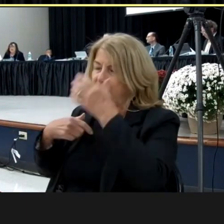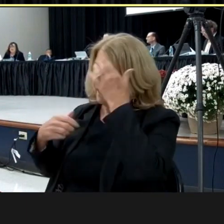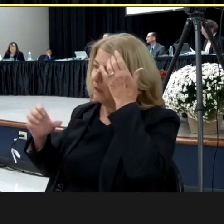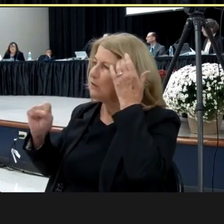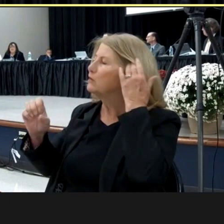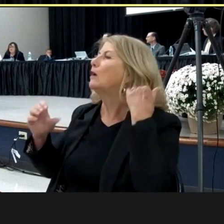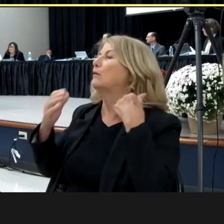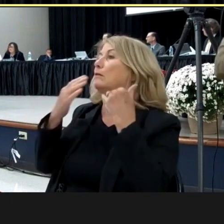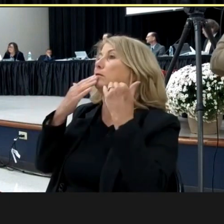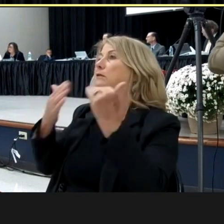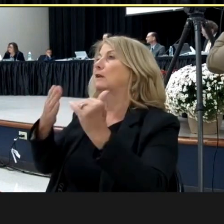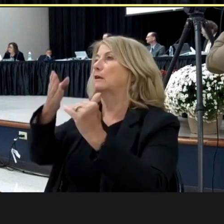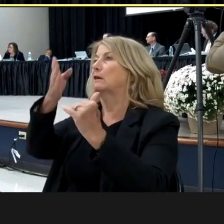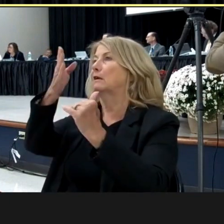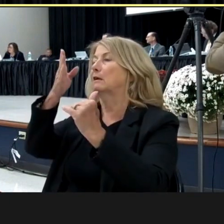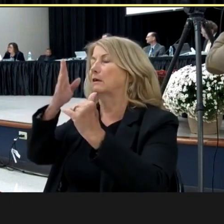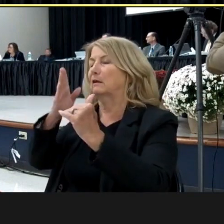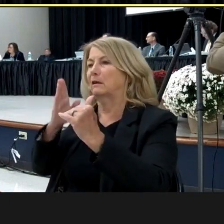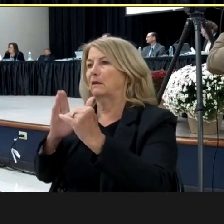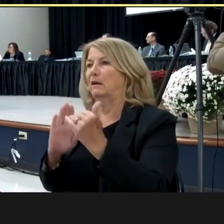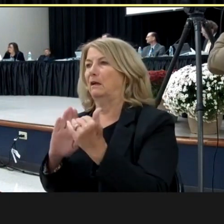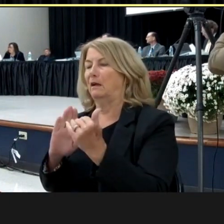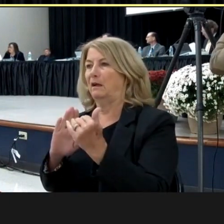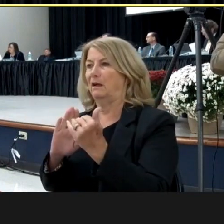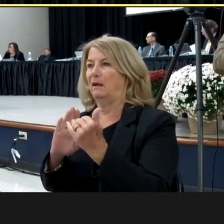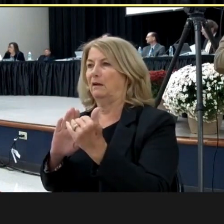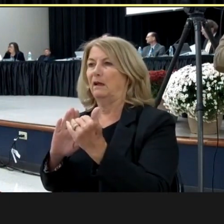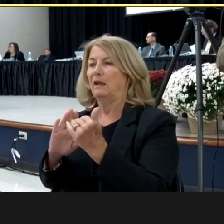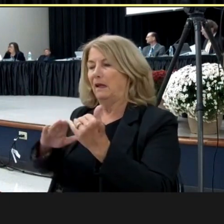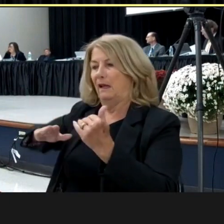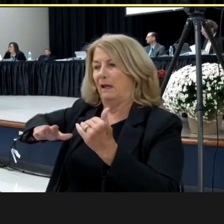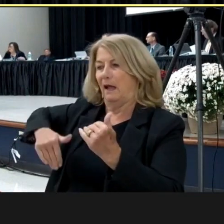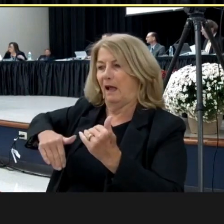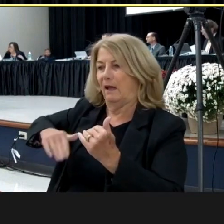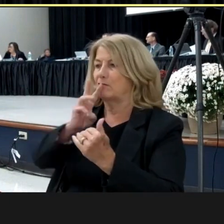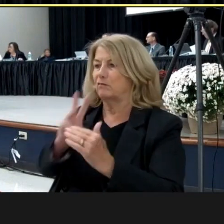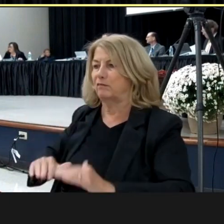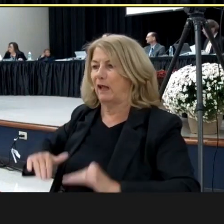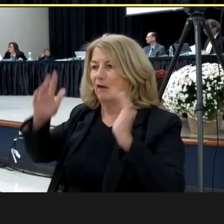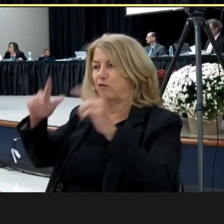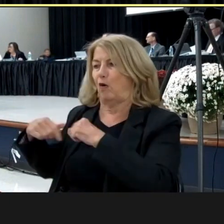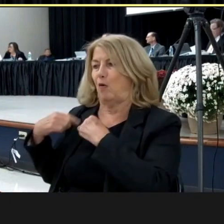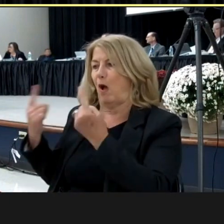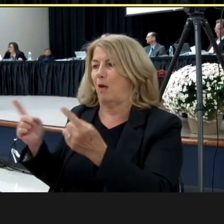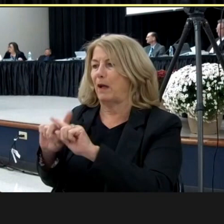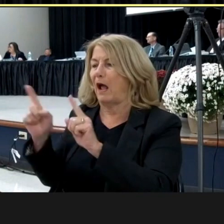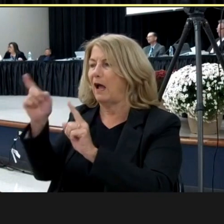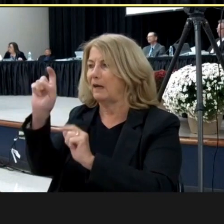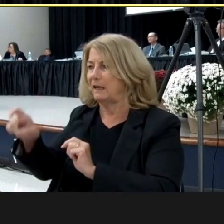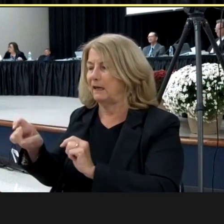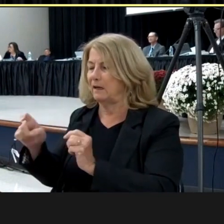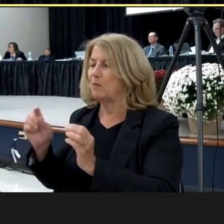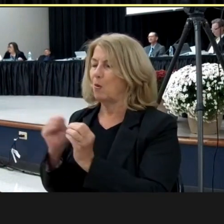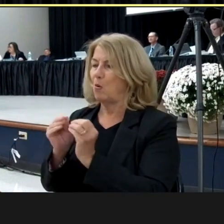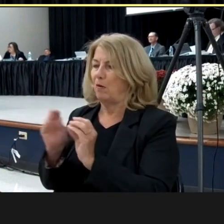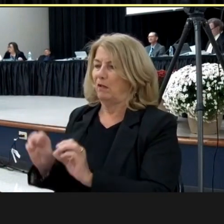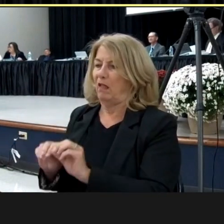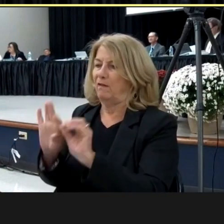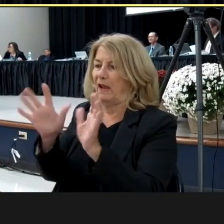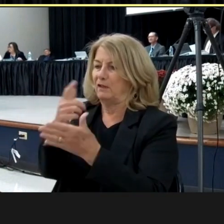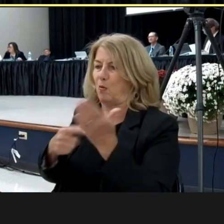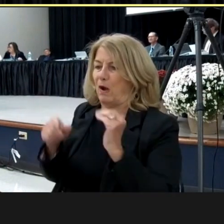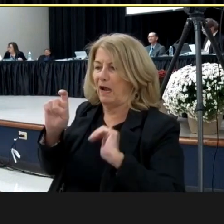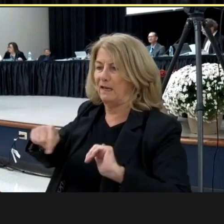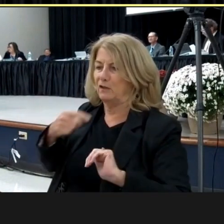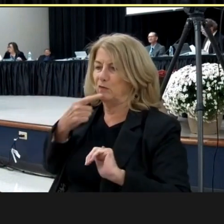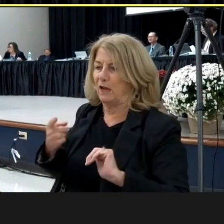God, for a while. But I just needed a little more clarification on what I need to tell